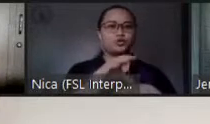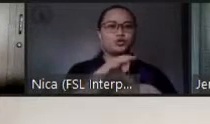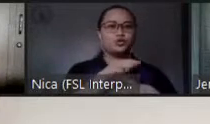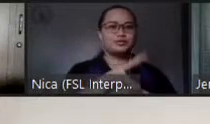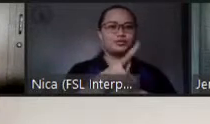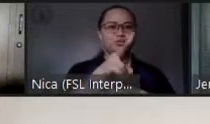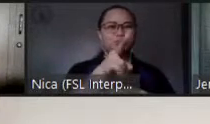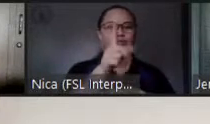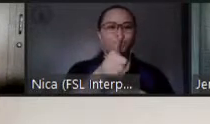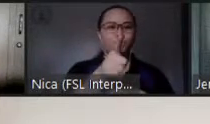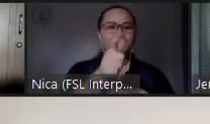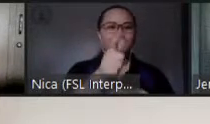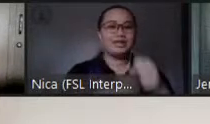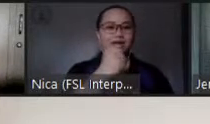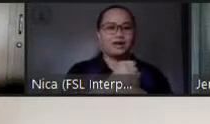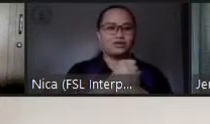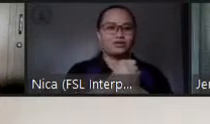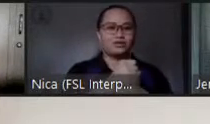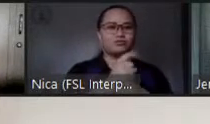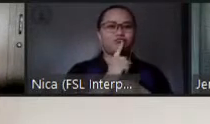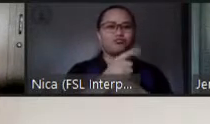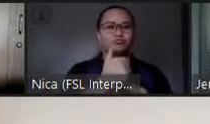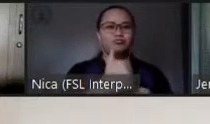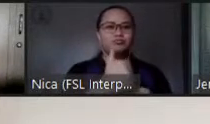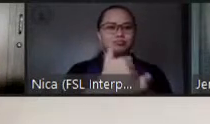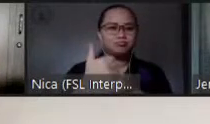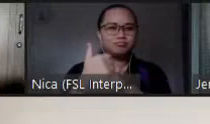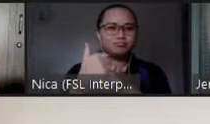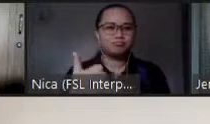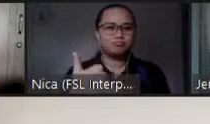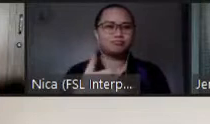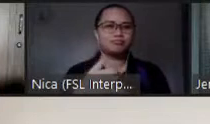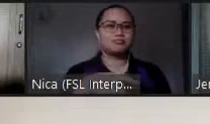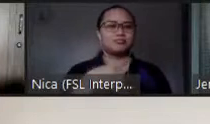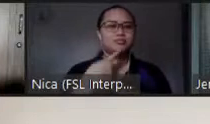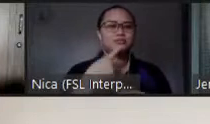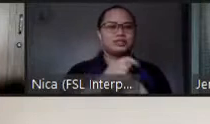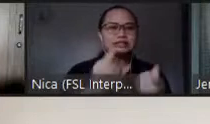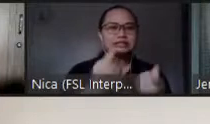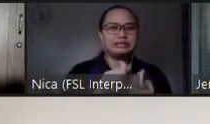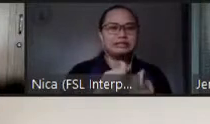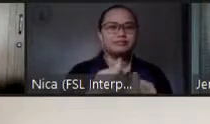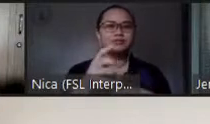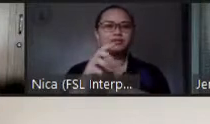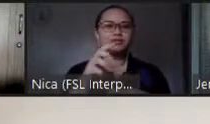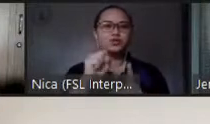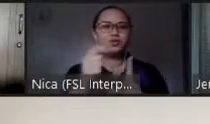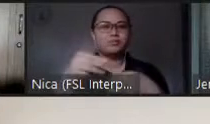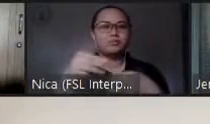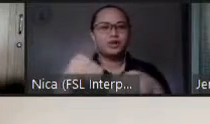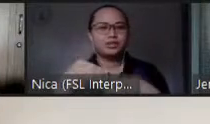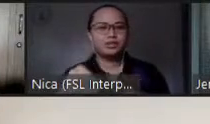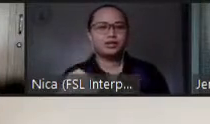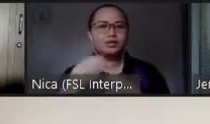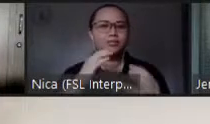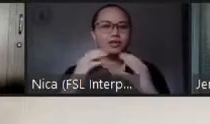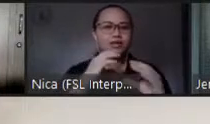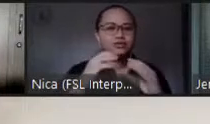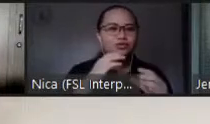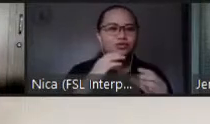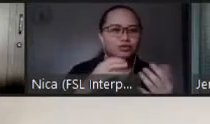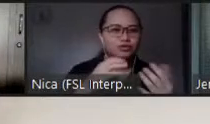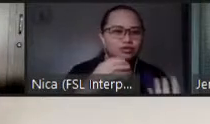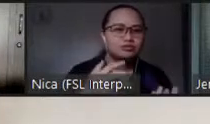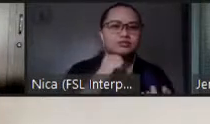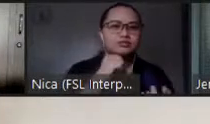years, leading cross-functional teams in social marketing, communications, education, and nonprofit management. Using